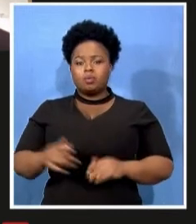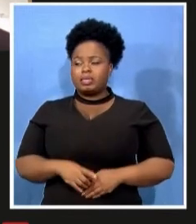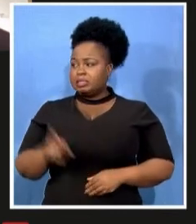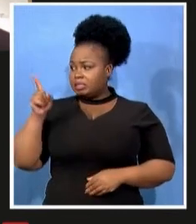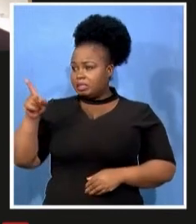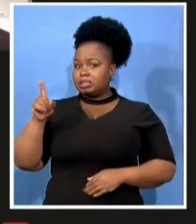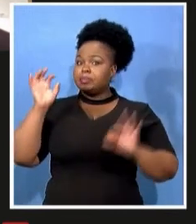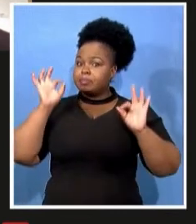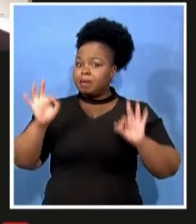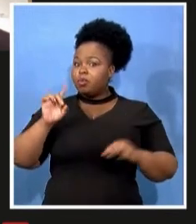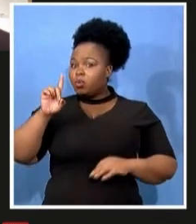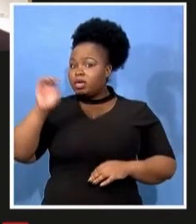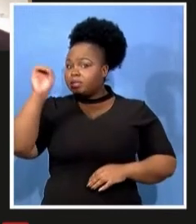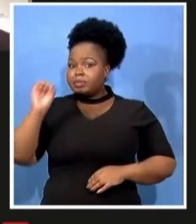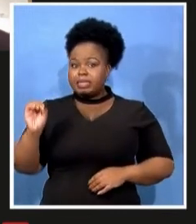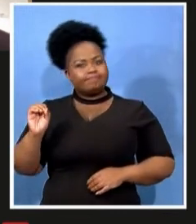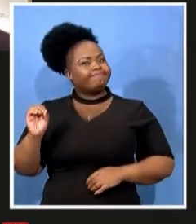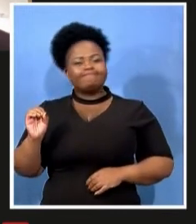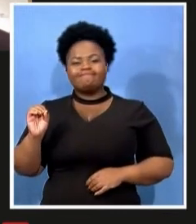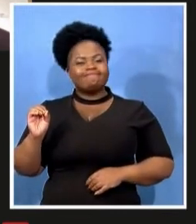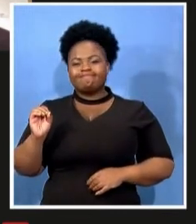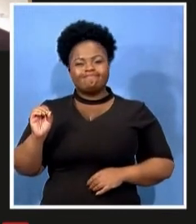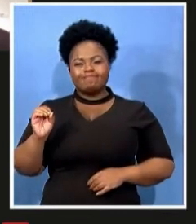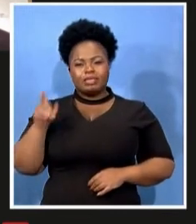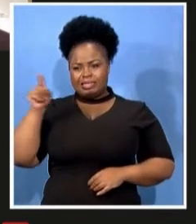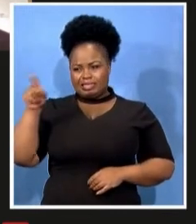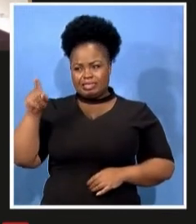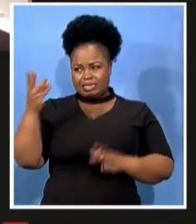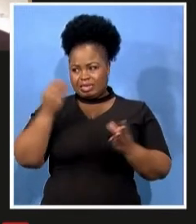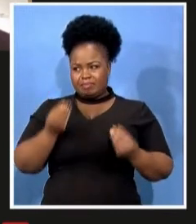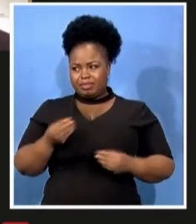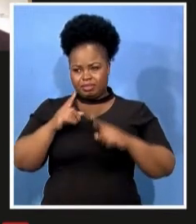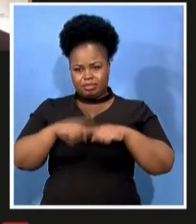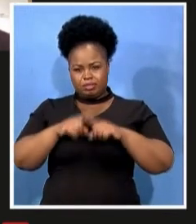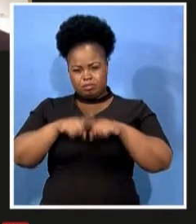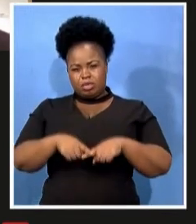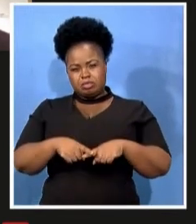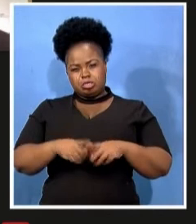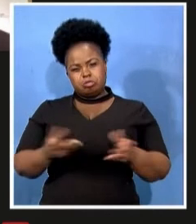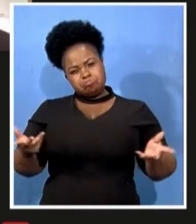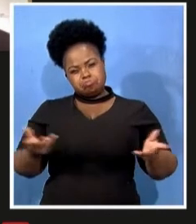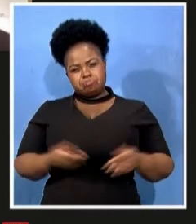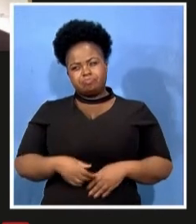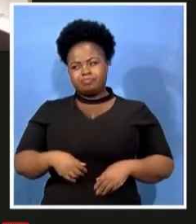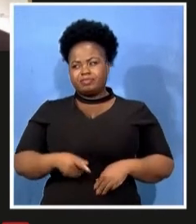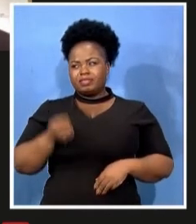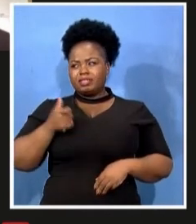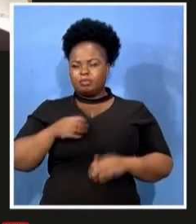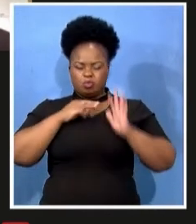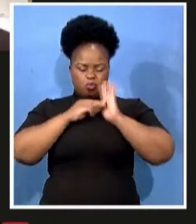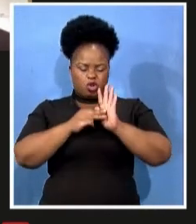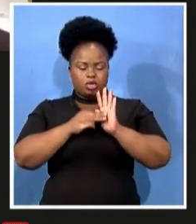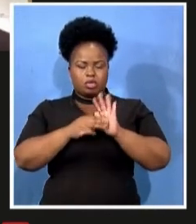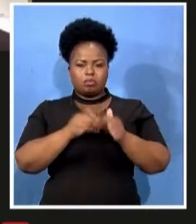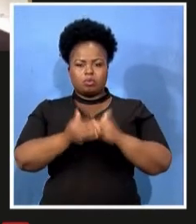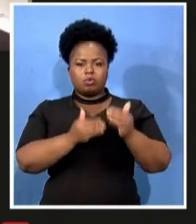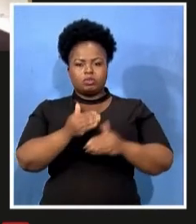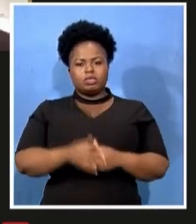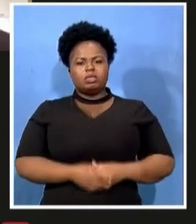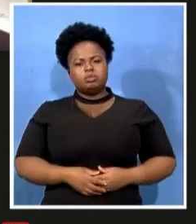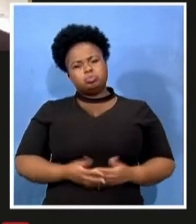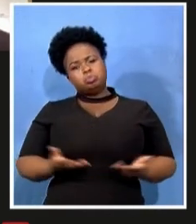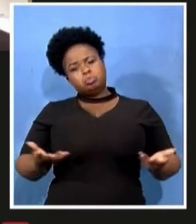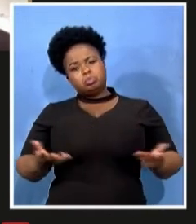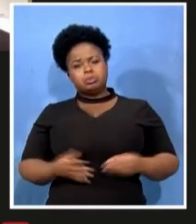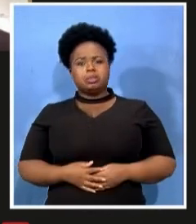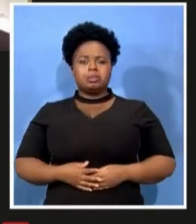on just a kind of modeling process, just to say, what could it be? So, for example, if you were to